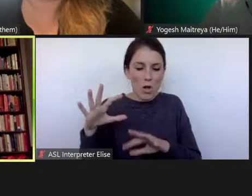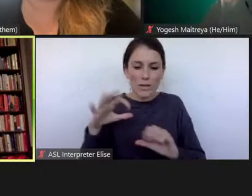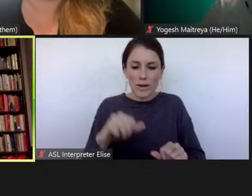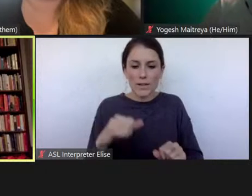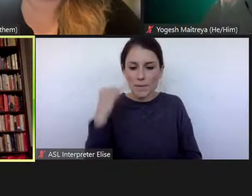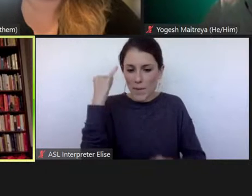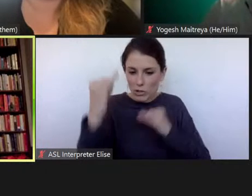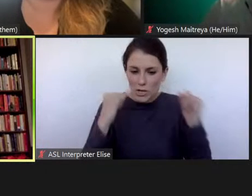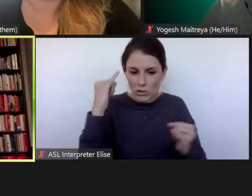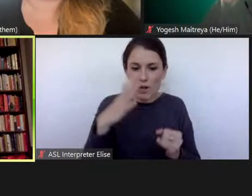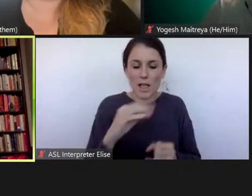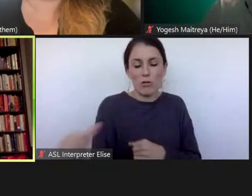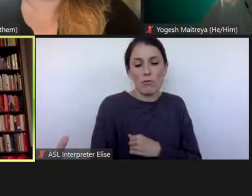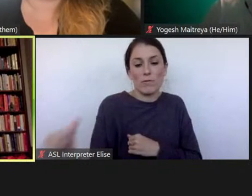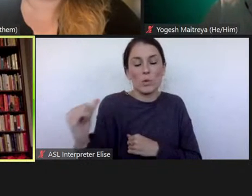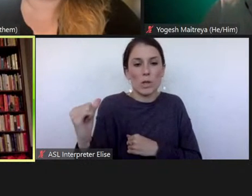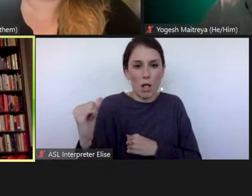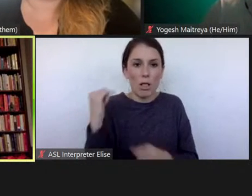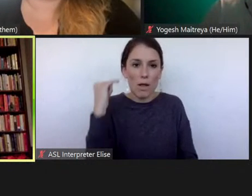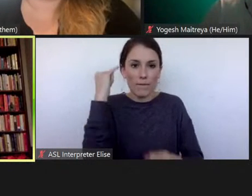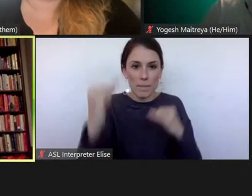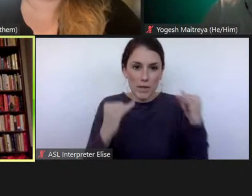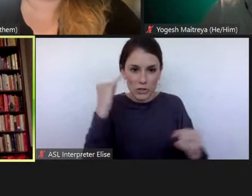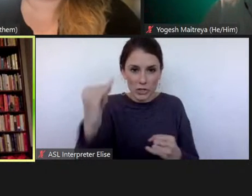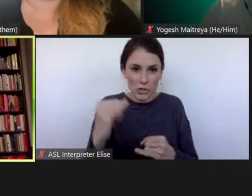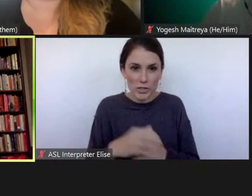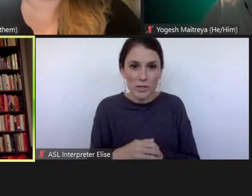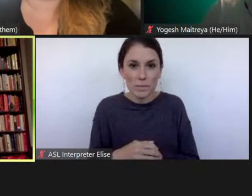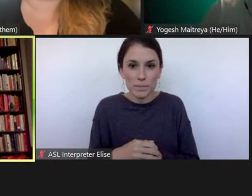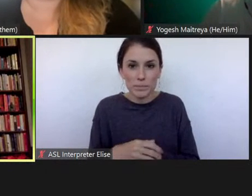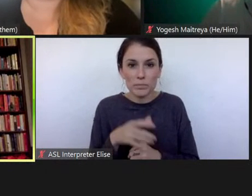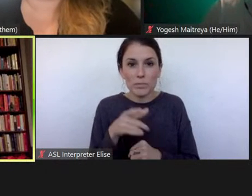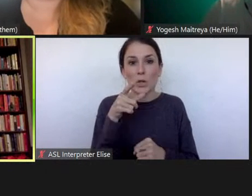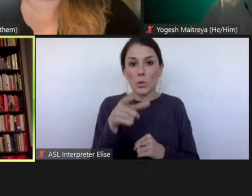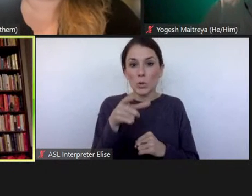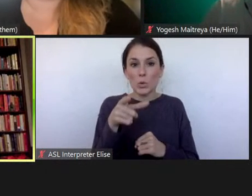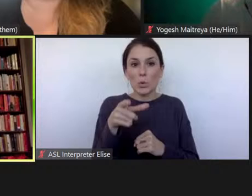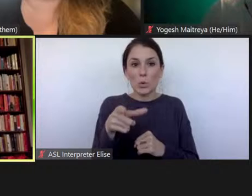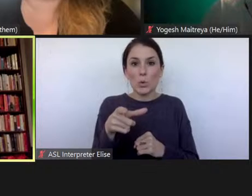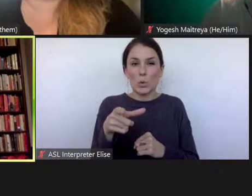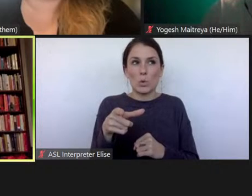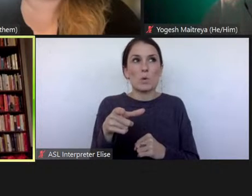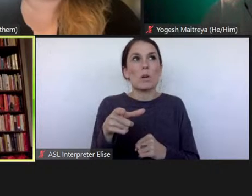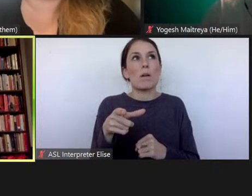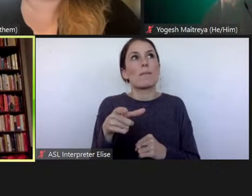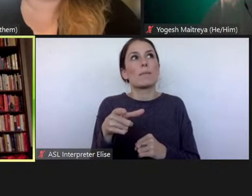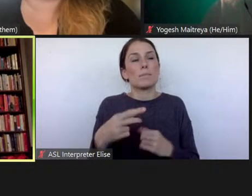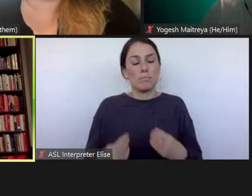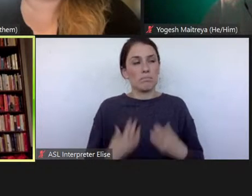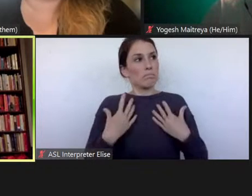and the refusal of those imaginations, and you've provoked us to consider art as the